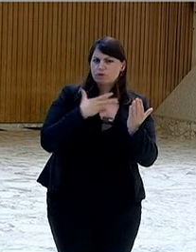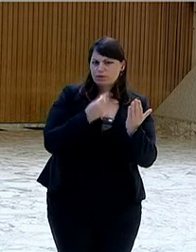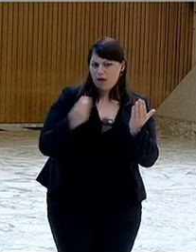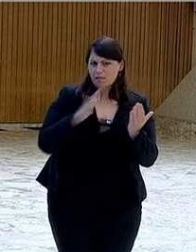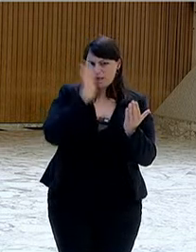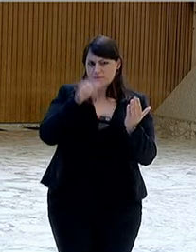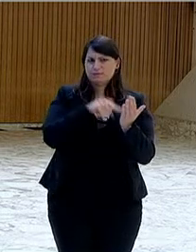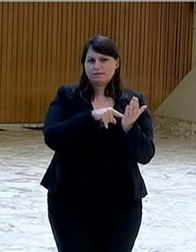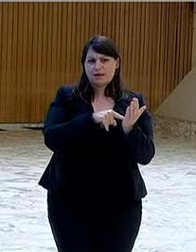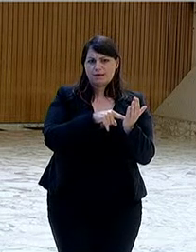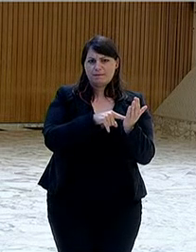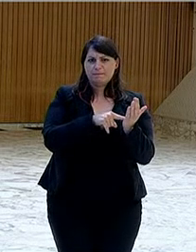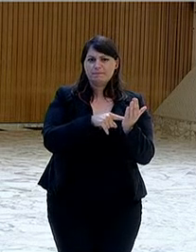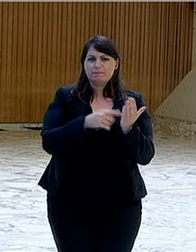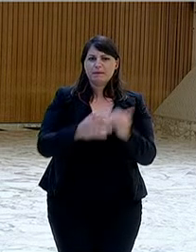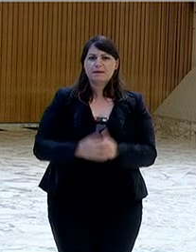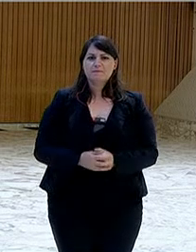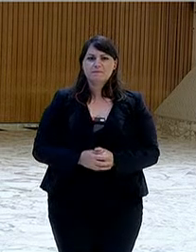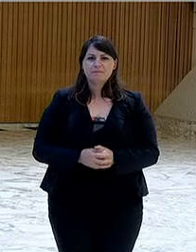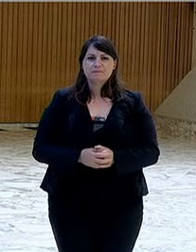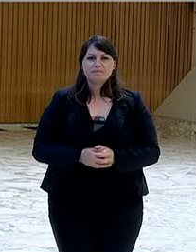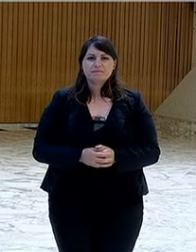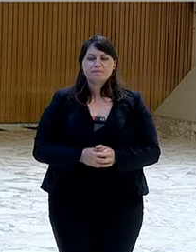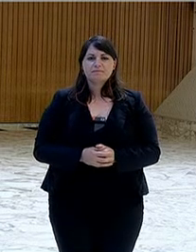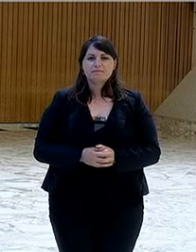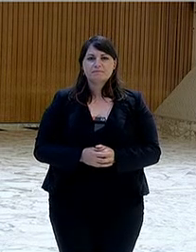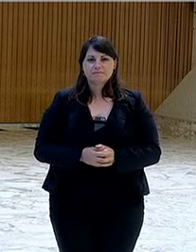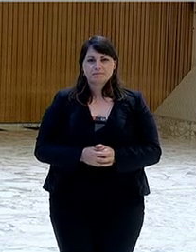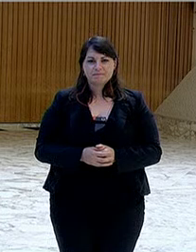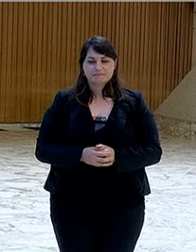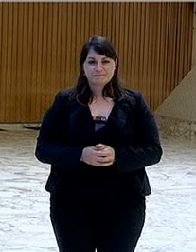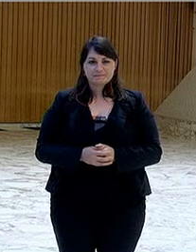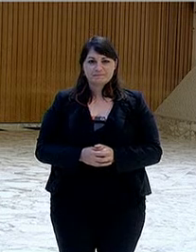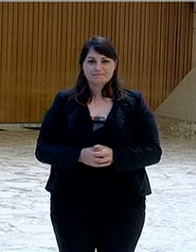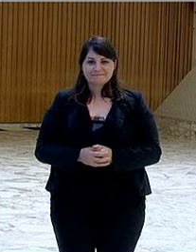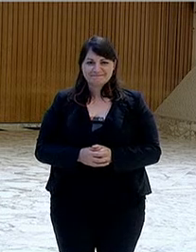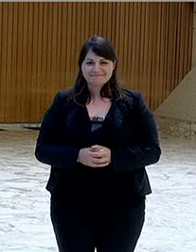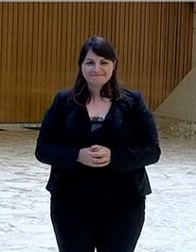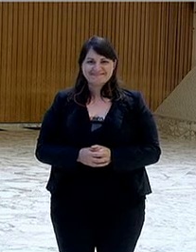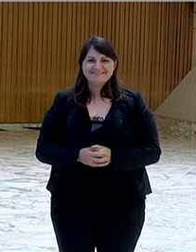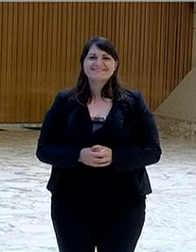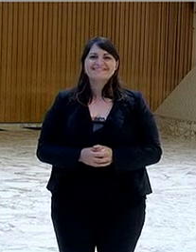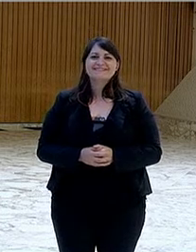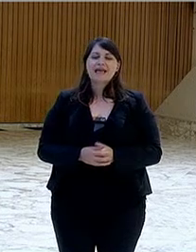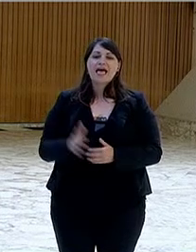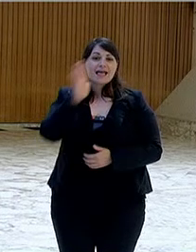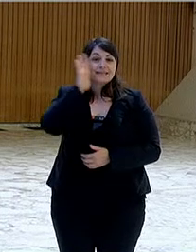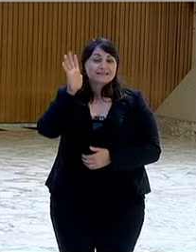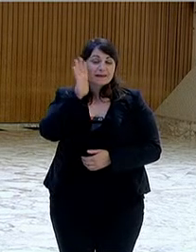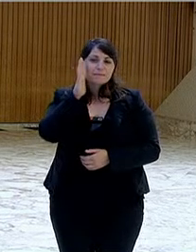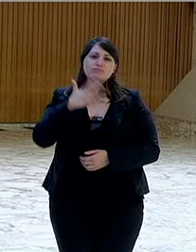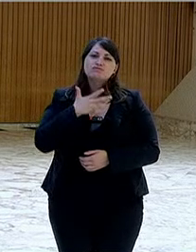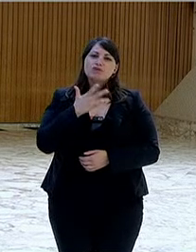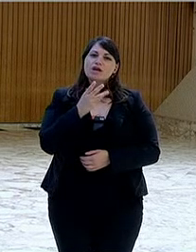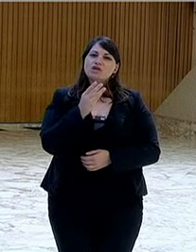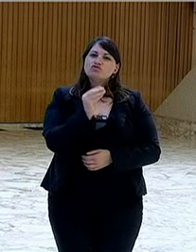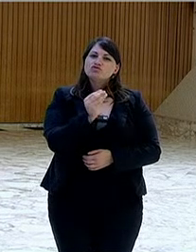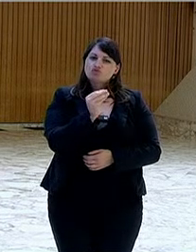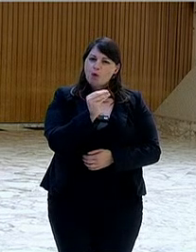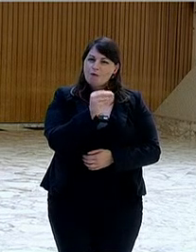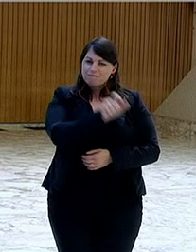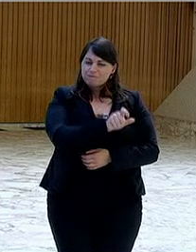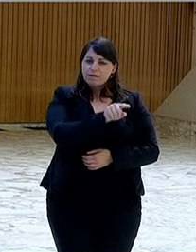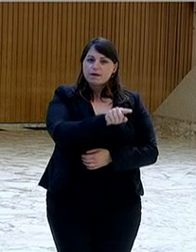story looks to the other. See how the young Elihu waits for Job and his elders to speak before he makes